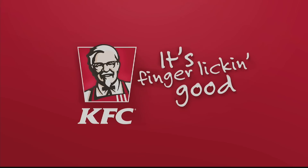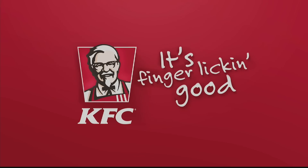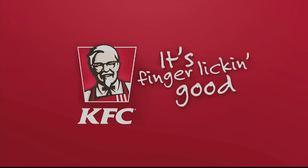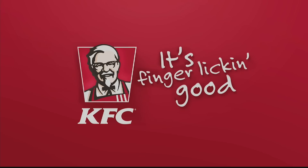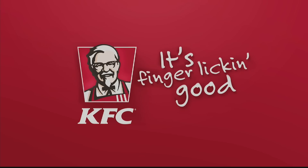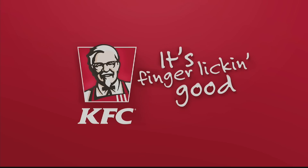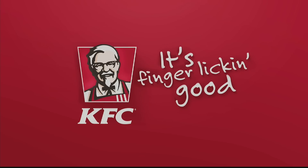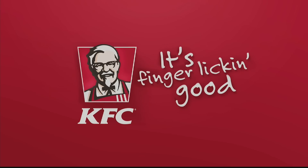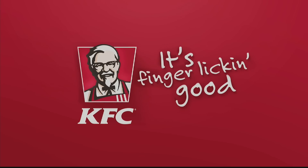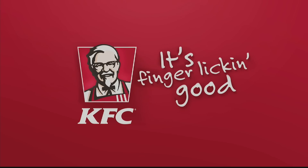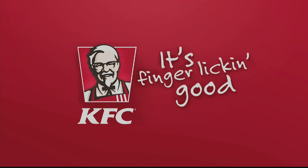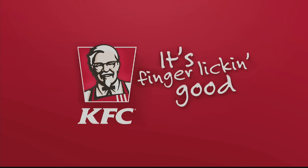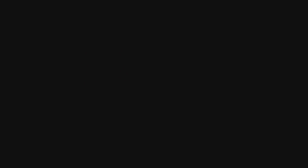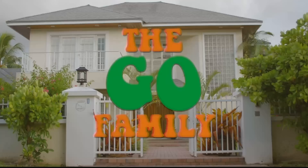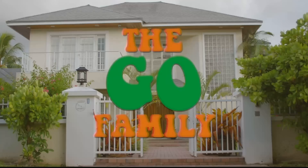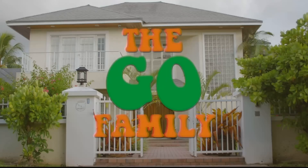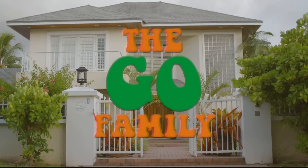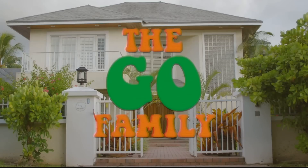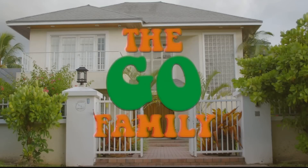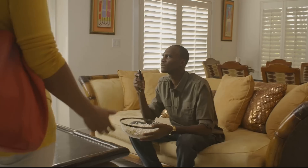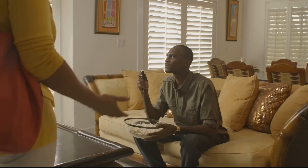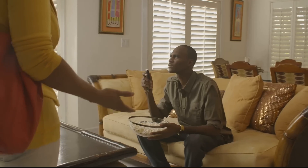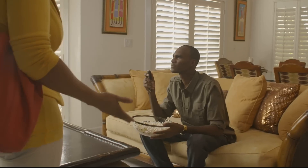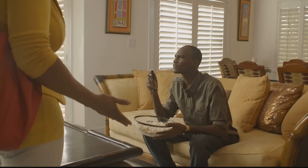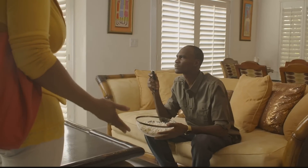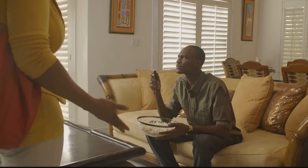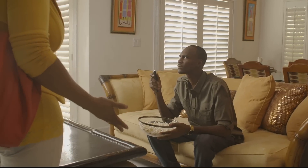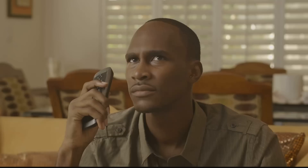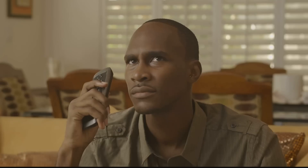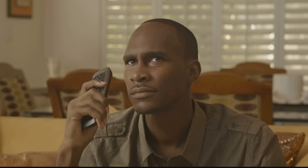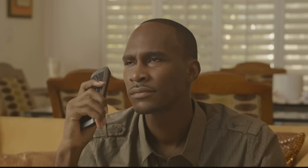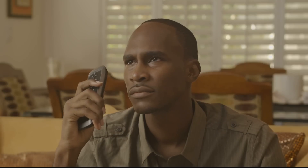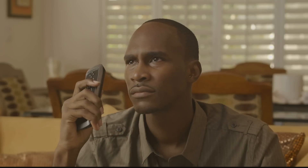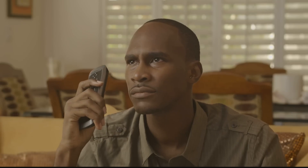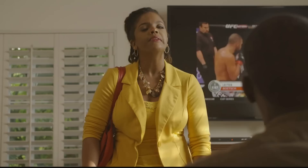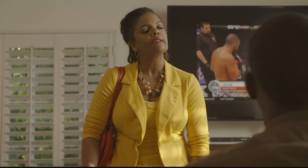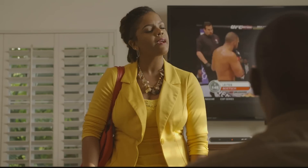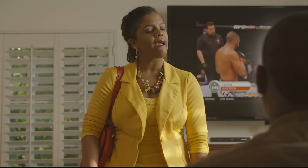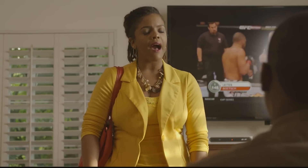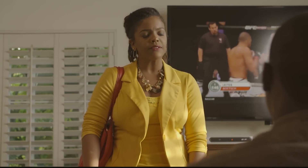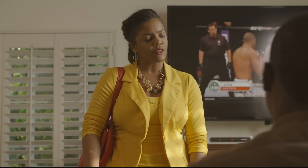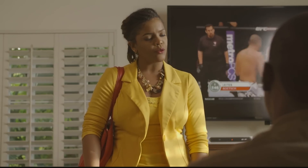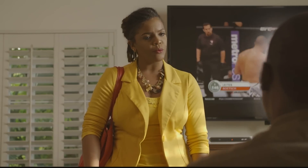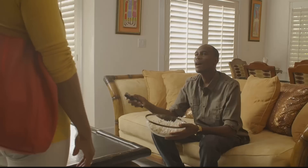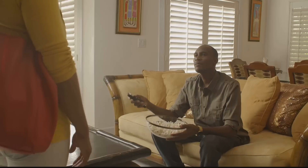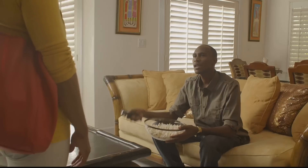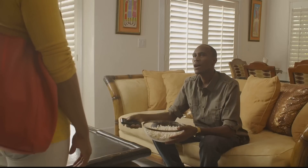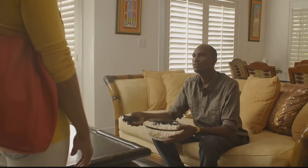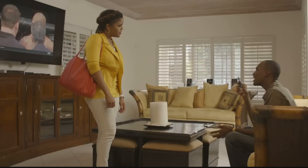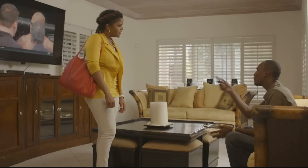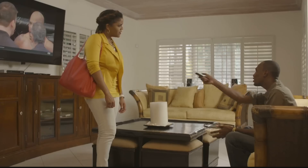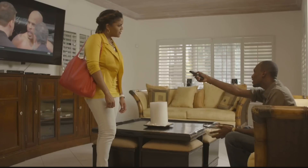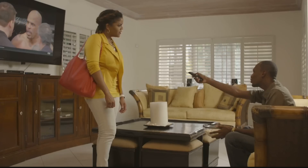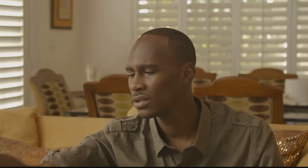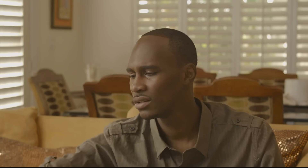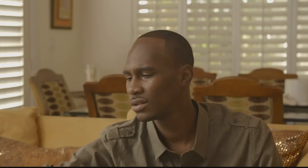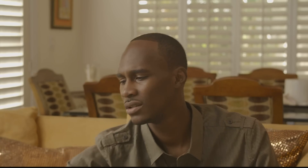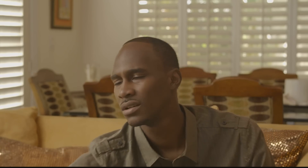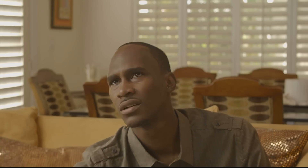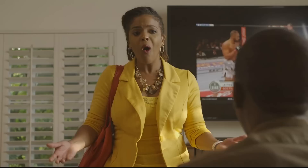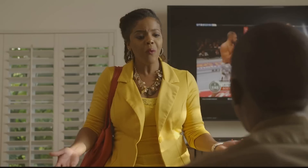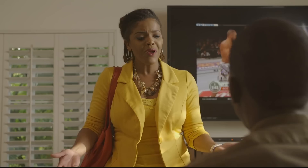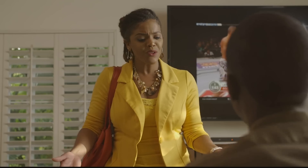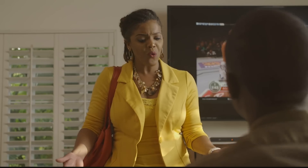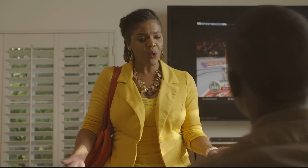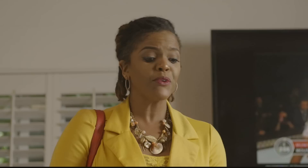It's finger-licking good. Sean, what you doing home already? And why you can't do anything I ask you? Calm down. Everything cool?